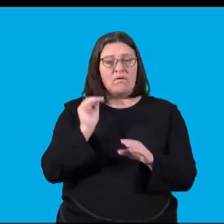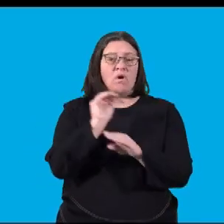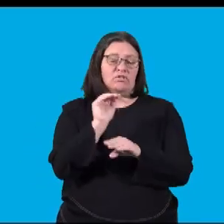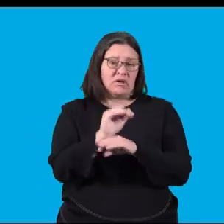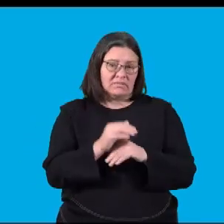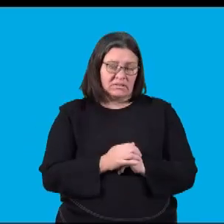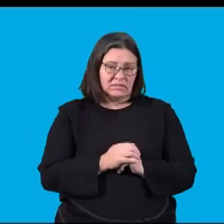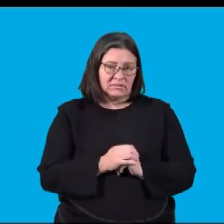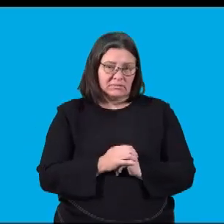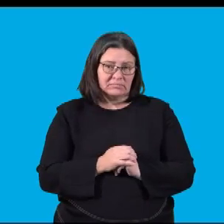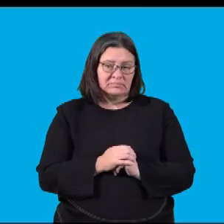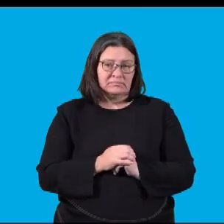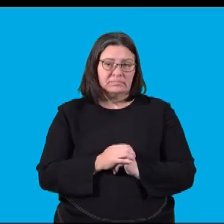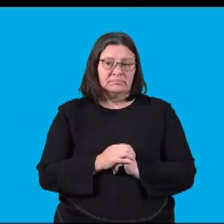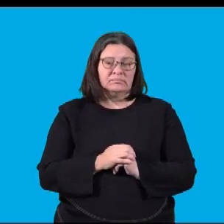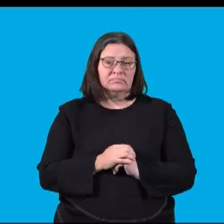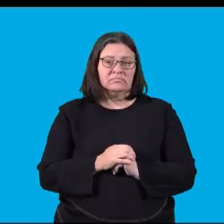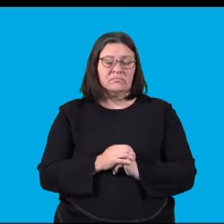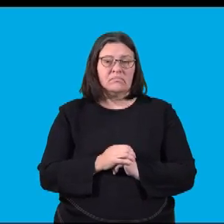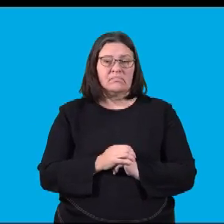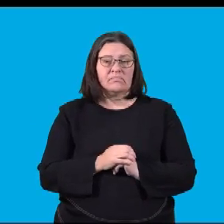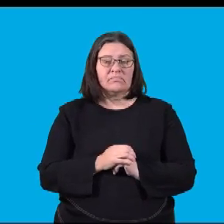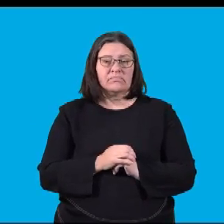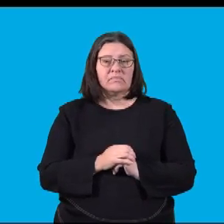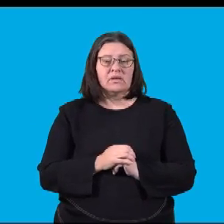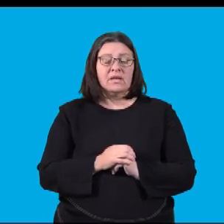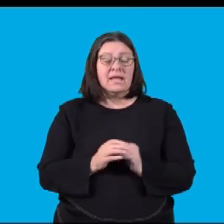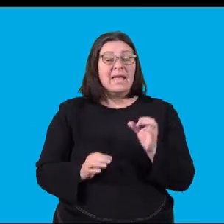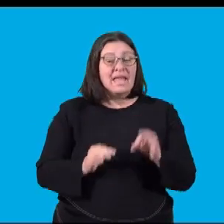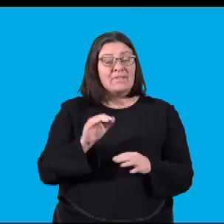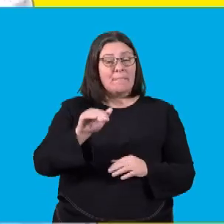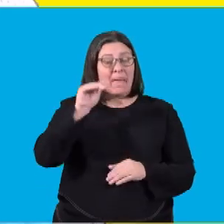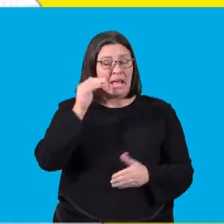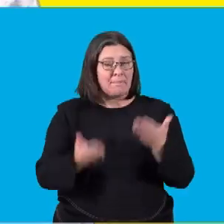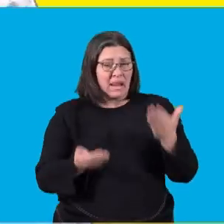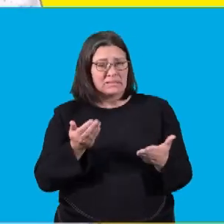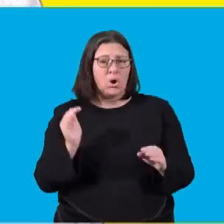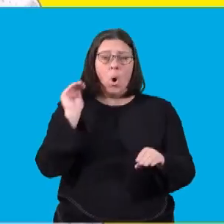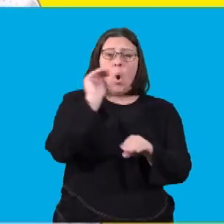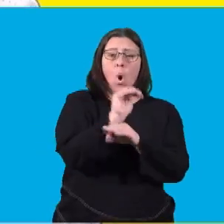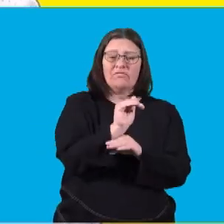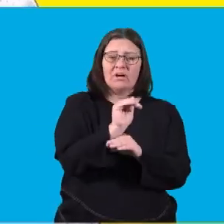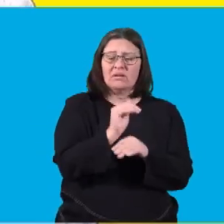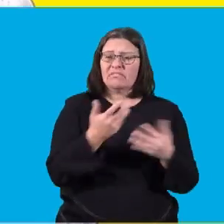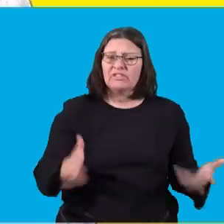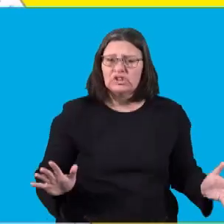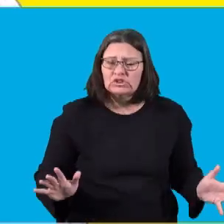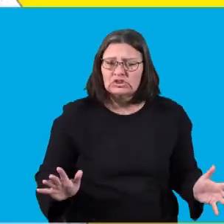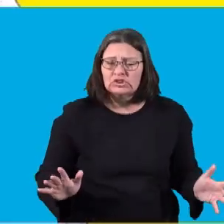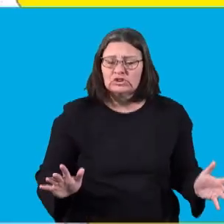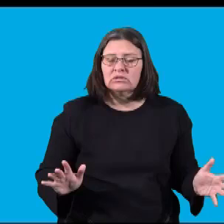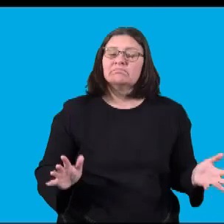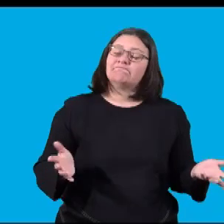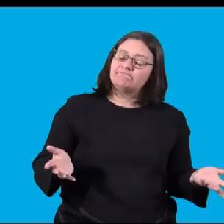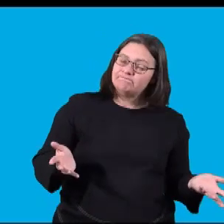on overdraft. We subtract it as well. But if the bank balance is already an overdraft, what do you